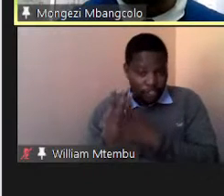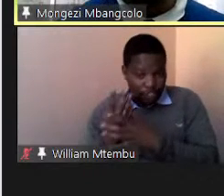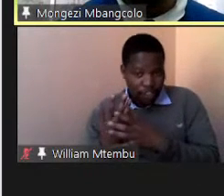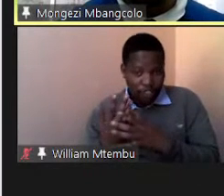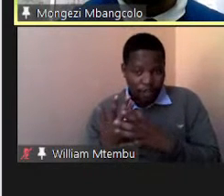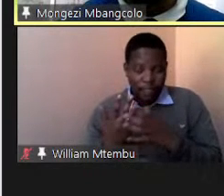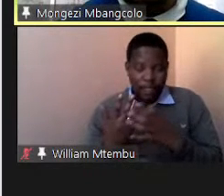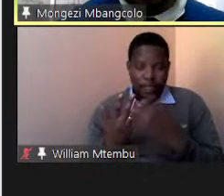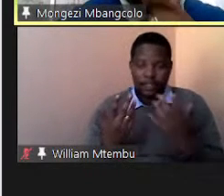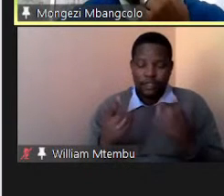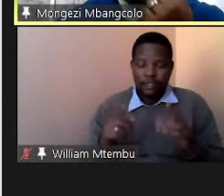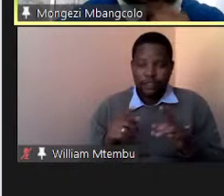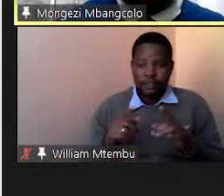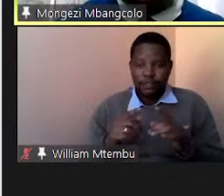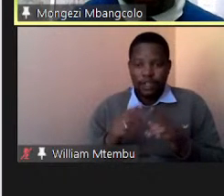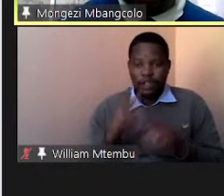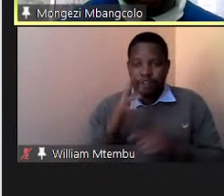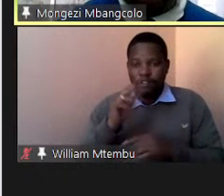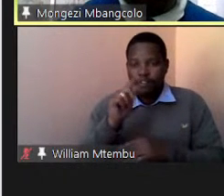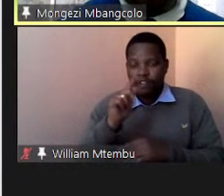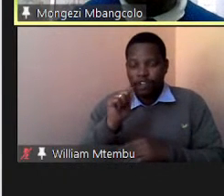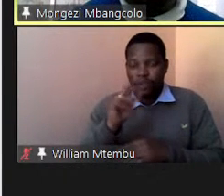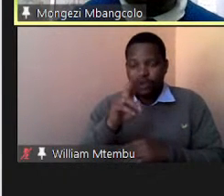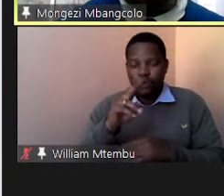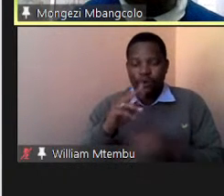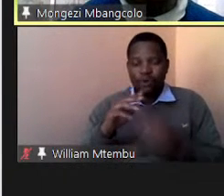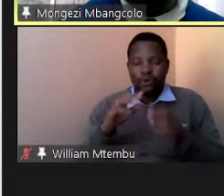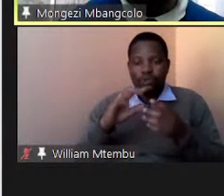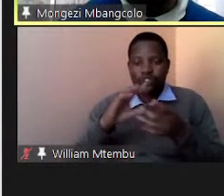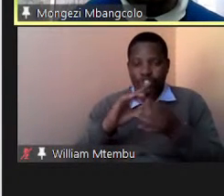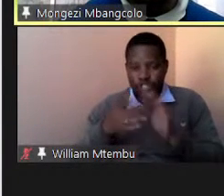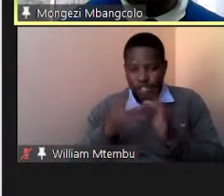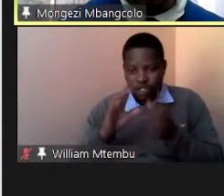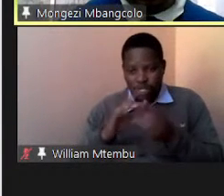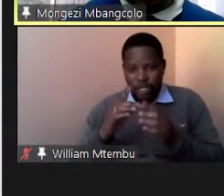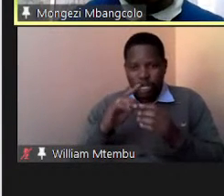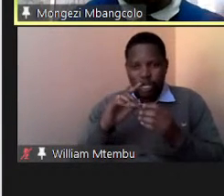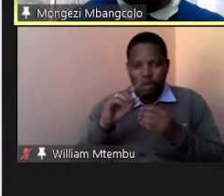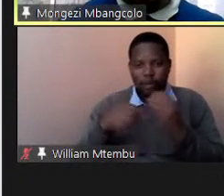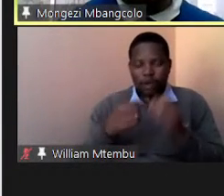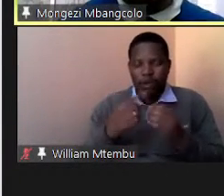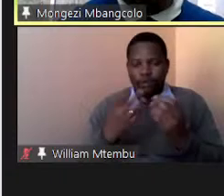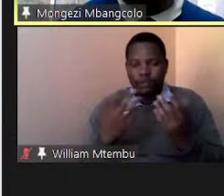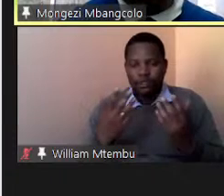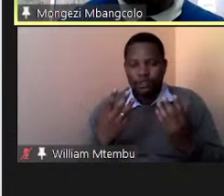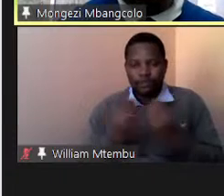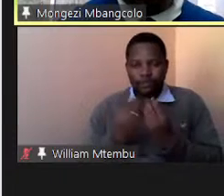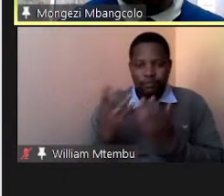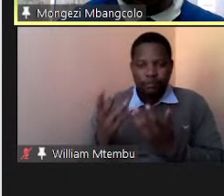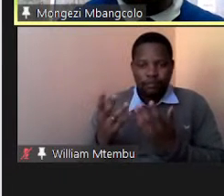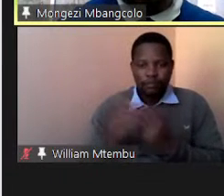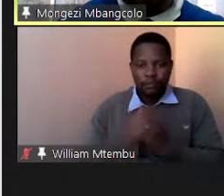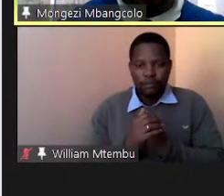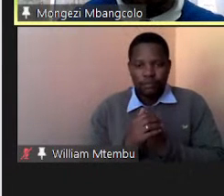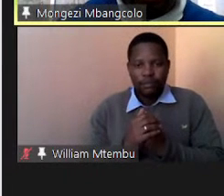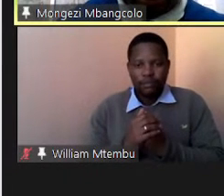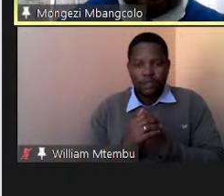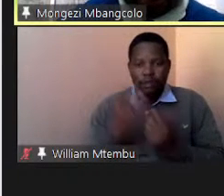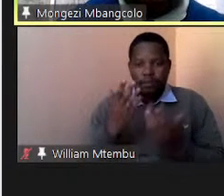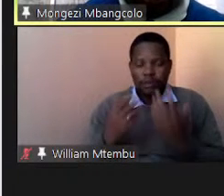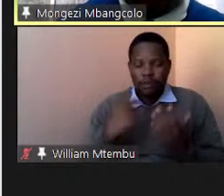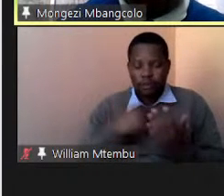value chain. So that is something that came up in terms of the priority value chains. Maybe I've mentioned a lot in